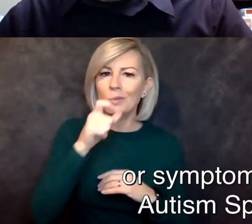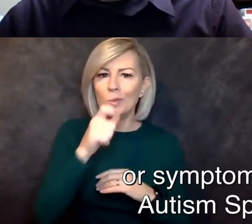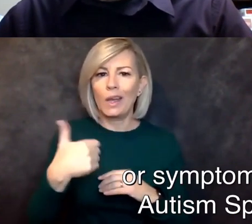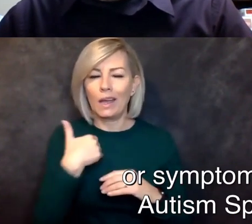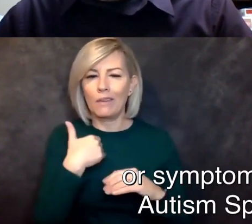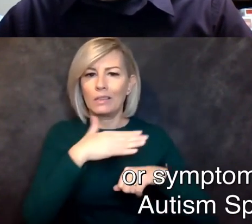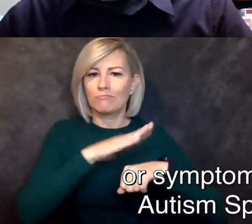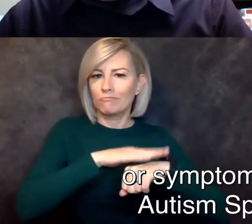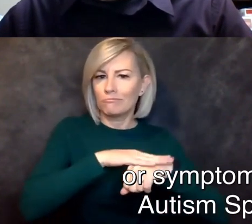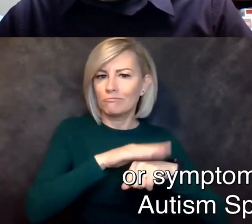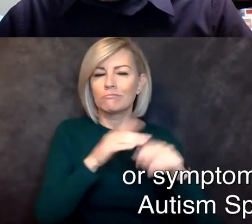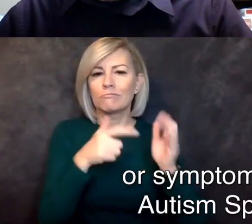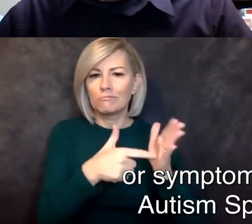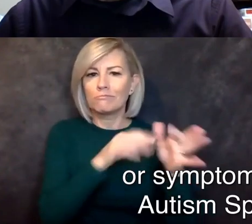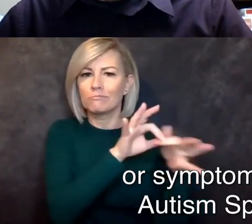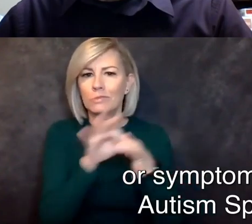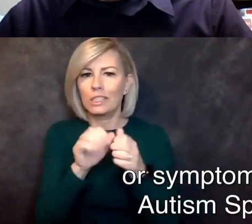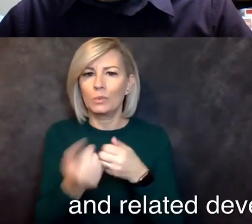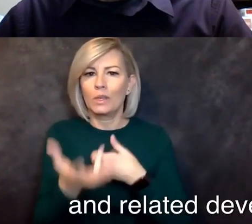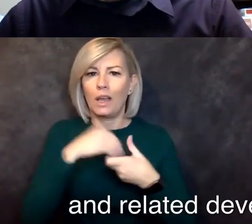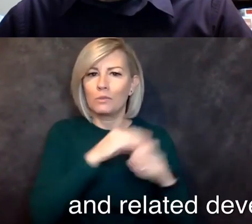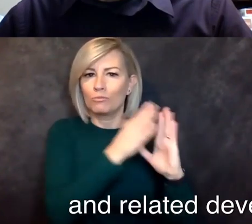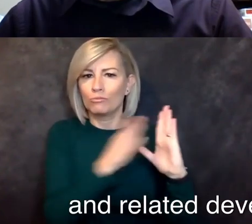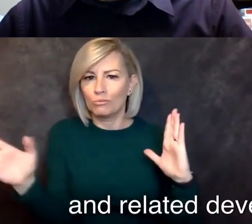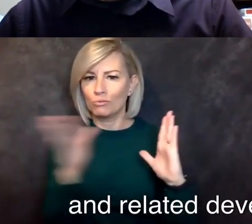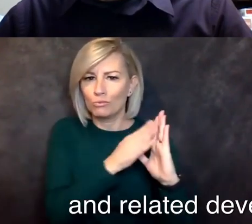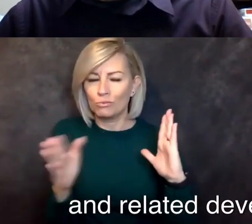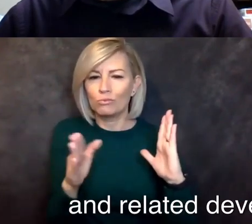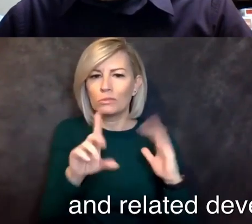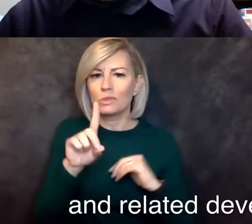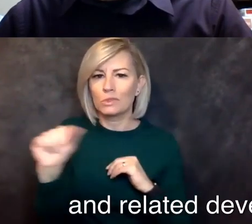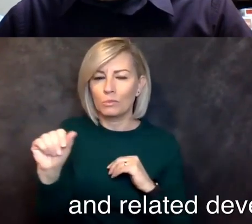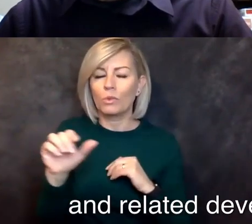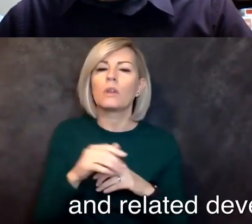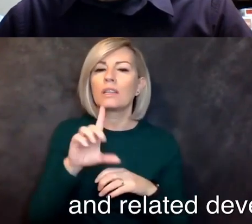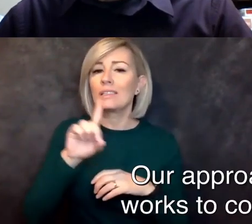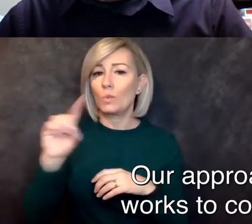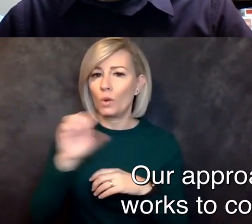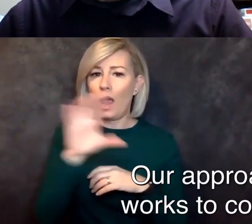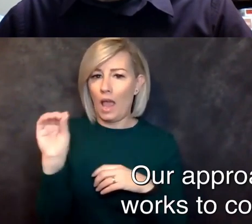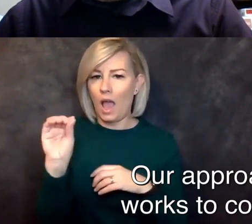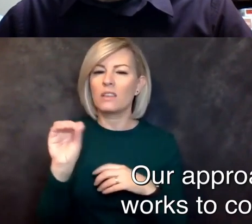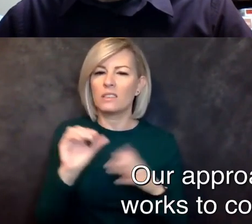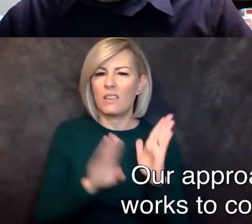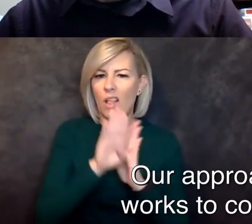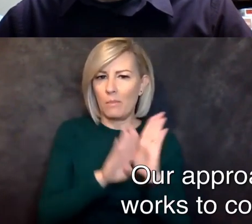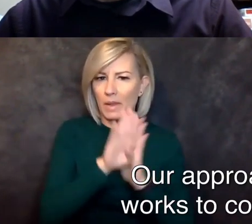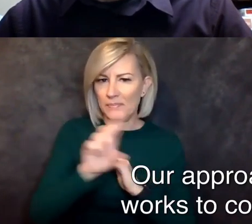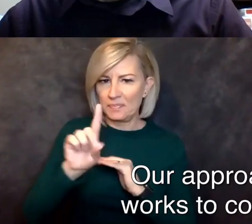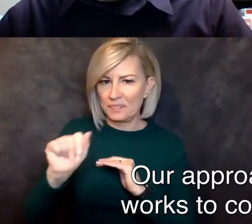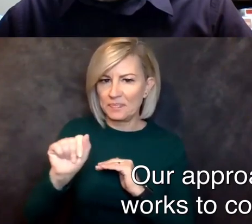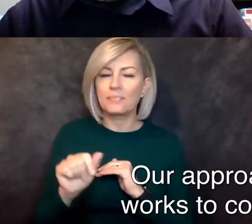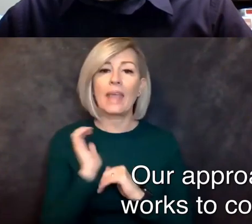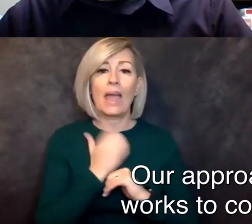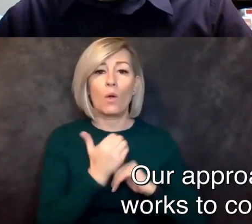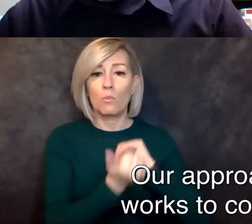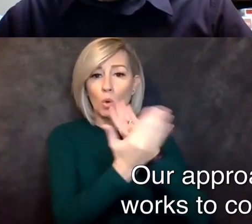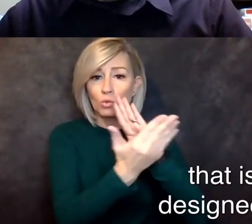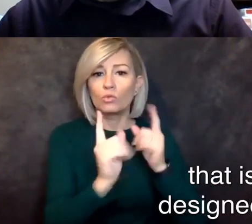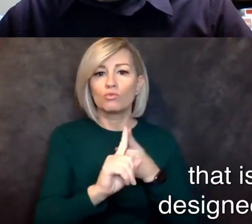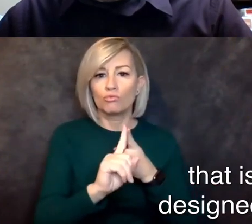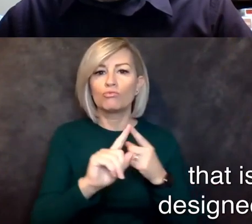symptoms associated with autism spectrum disorder and related developmental disabilities. Our approach to ABA really works to configure a